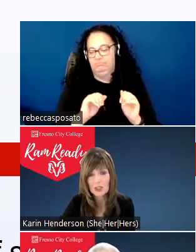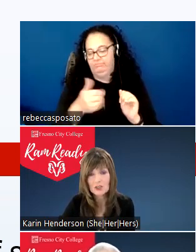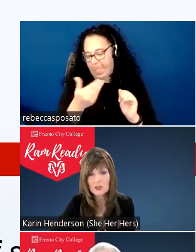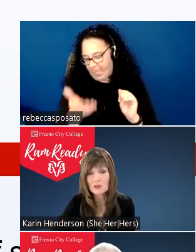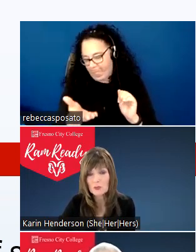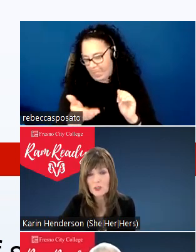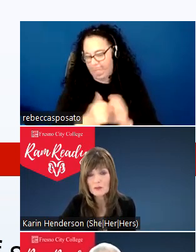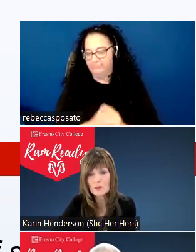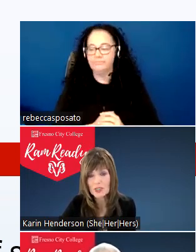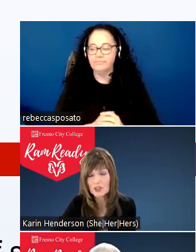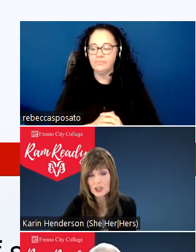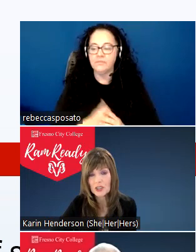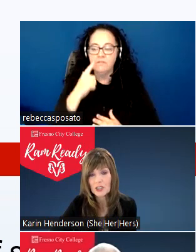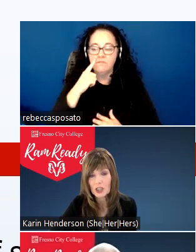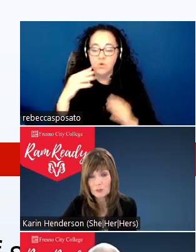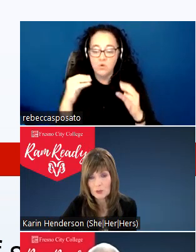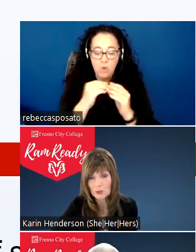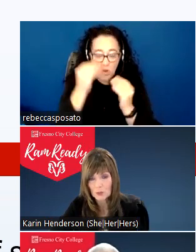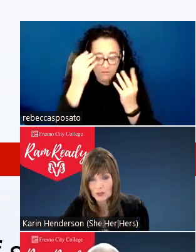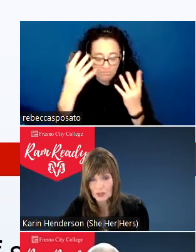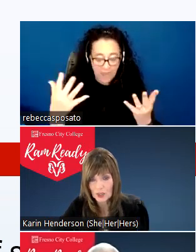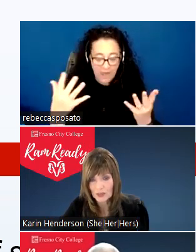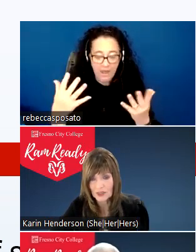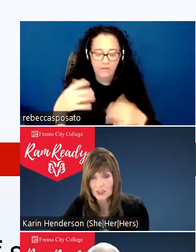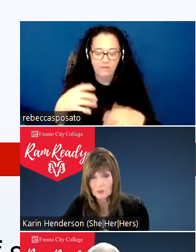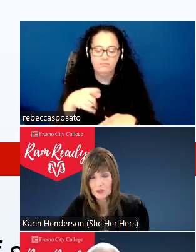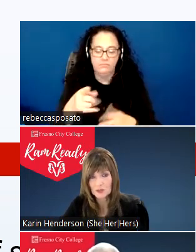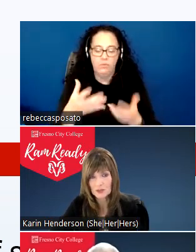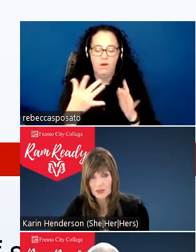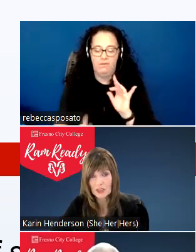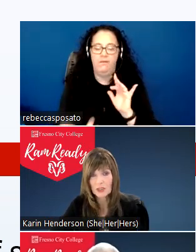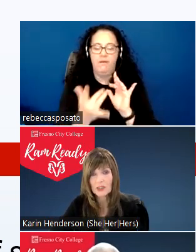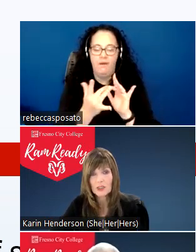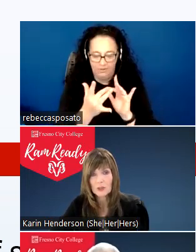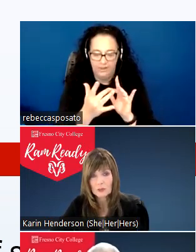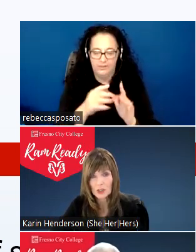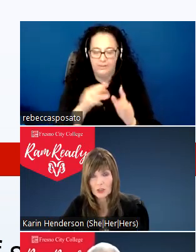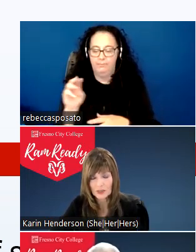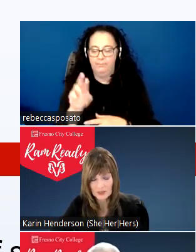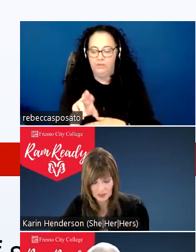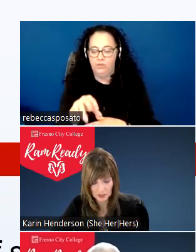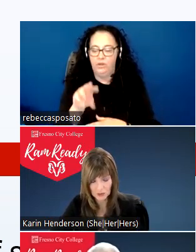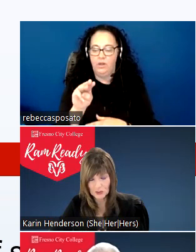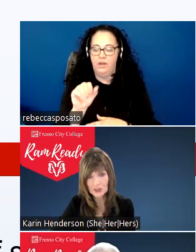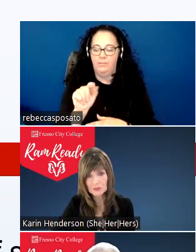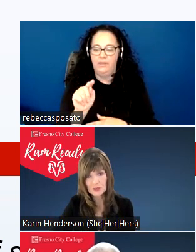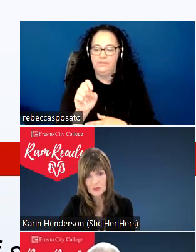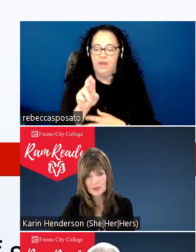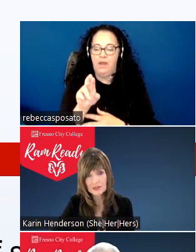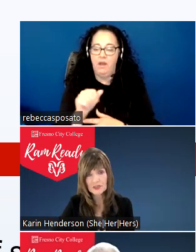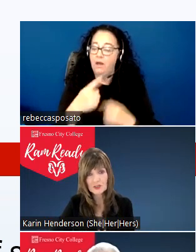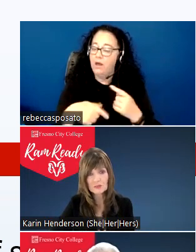fresnocitycollege.edu. So for more information, you would want to contact Mr. Matera regarding these